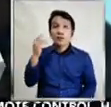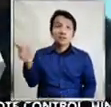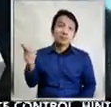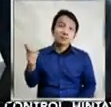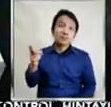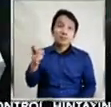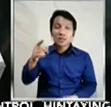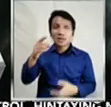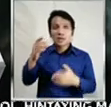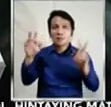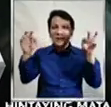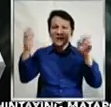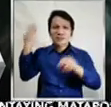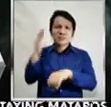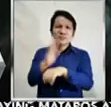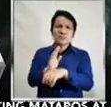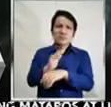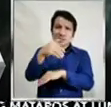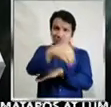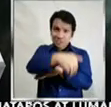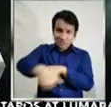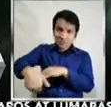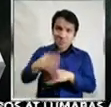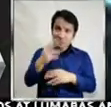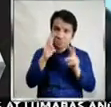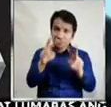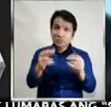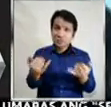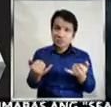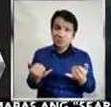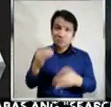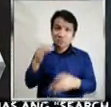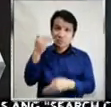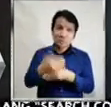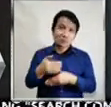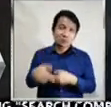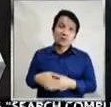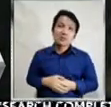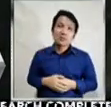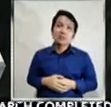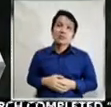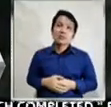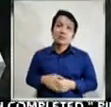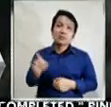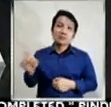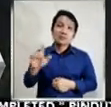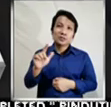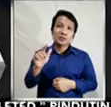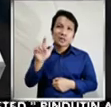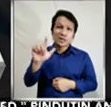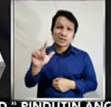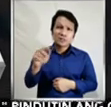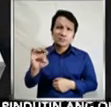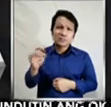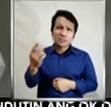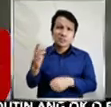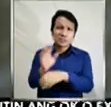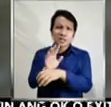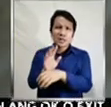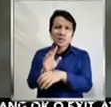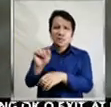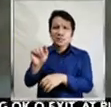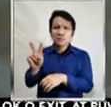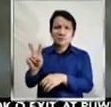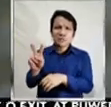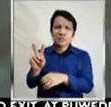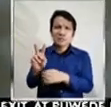gabi-gabi sa GMA Telebabad ngayon lockdown ang groundbreaking LGBT themed drama series. We're no different. They